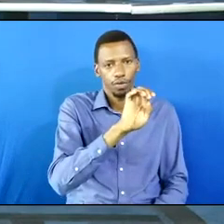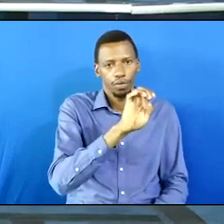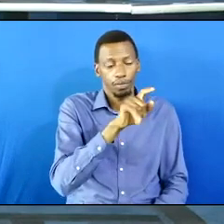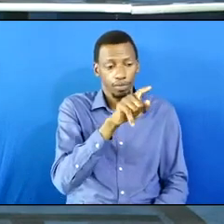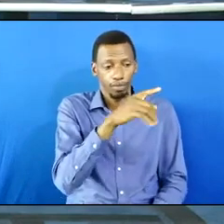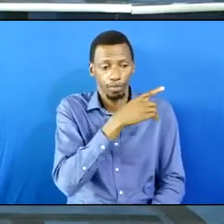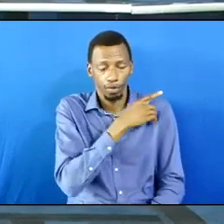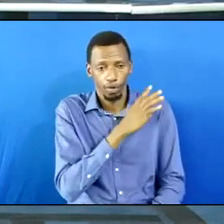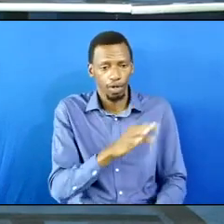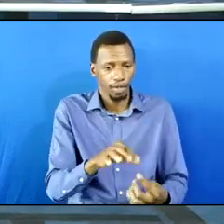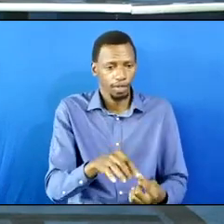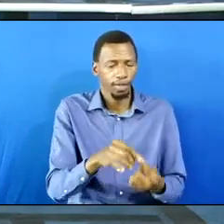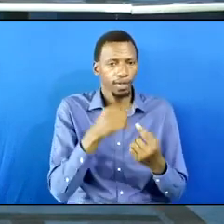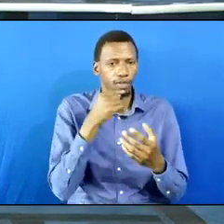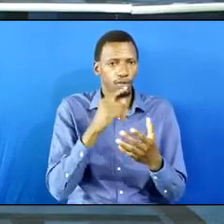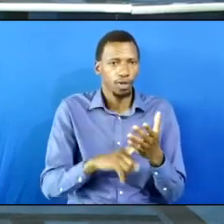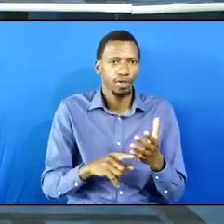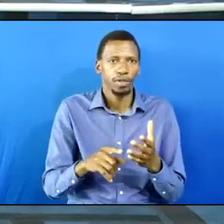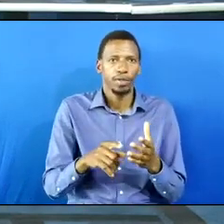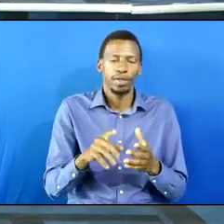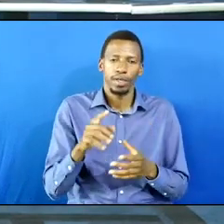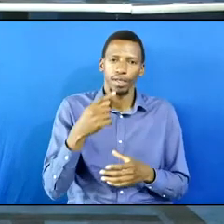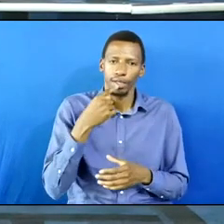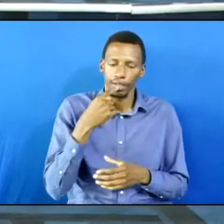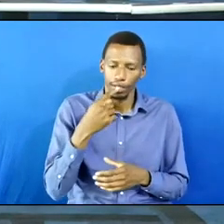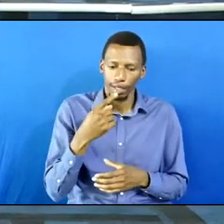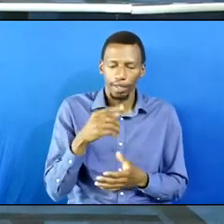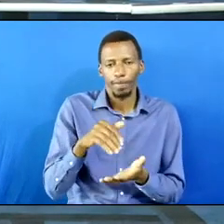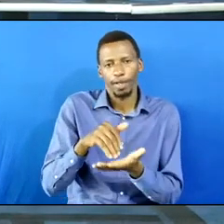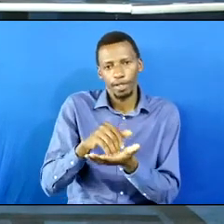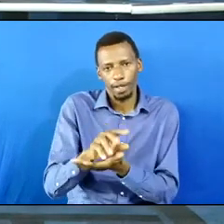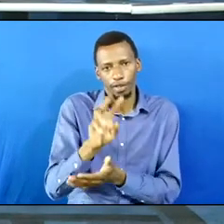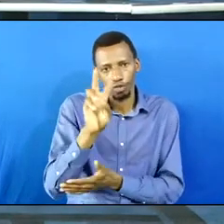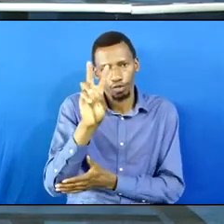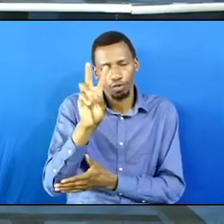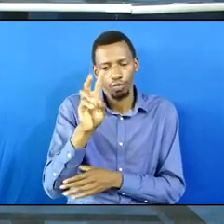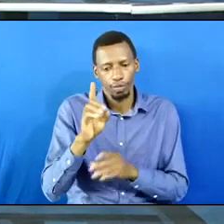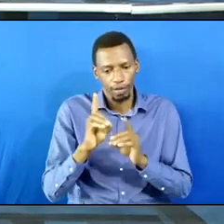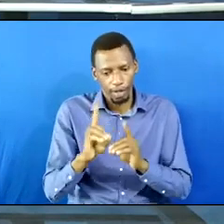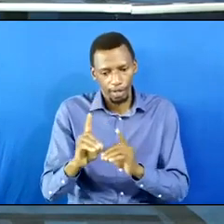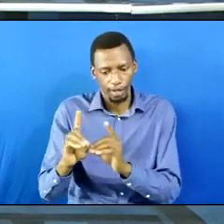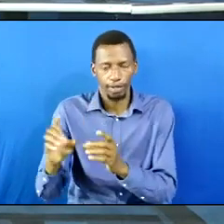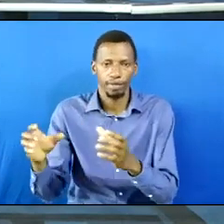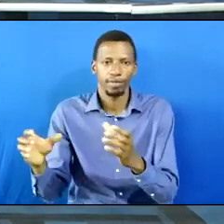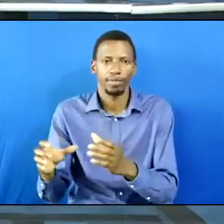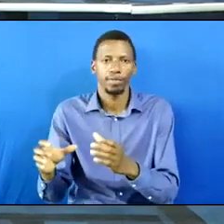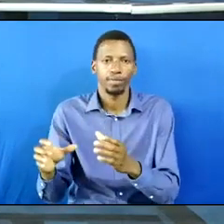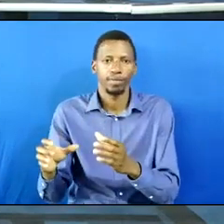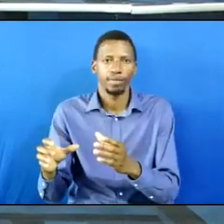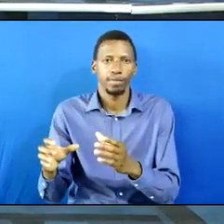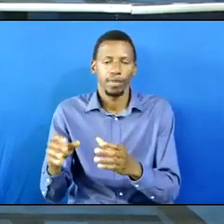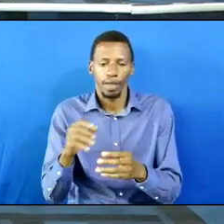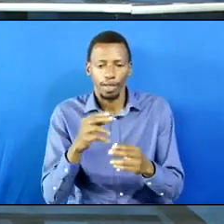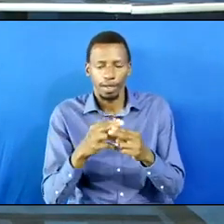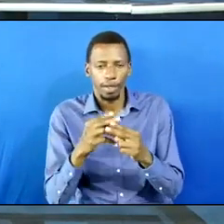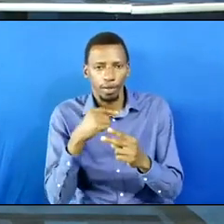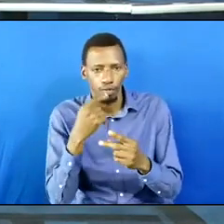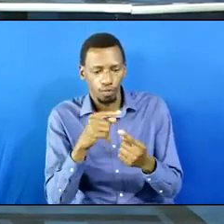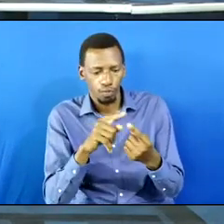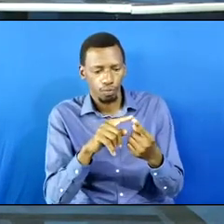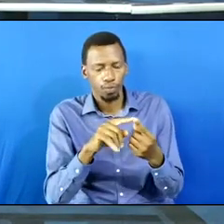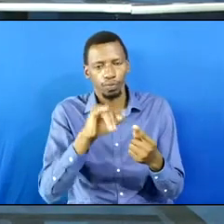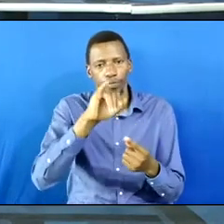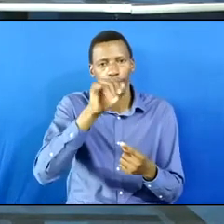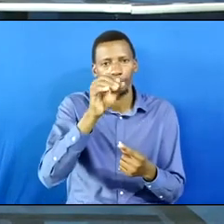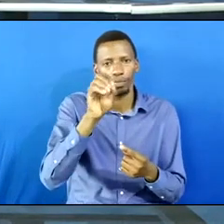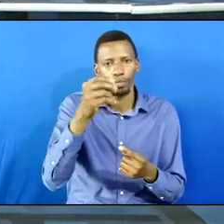bit specific. He says he sent two disciples, and not only two in numbers, but he mentioned their names. It was